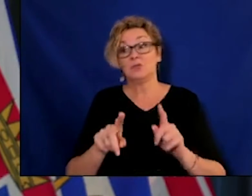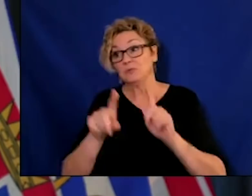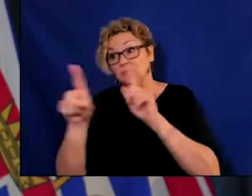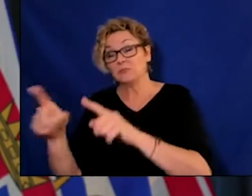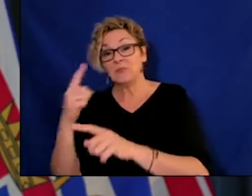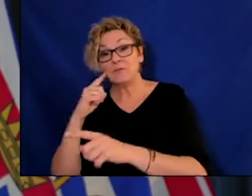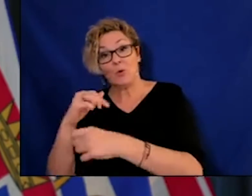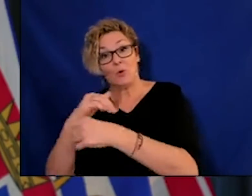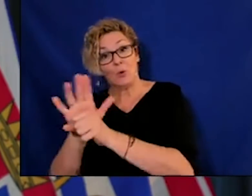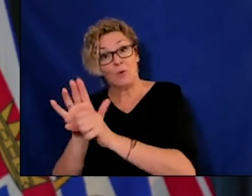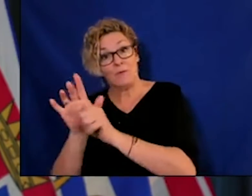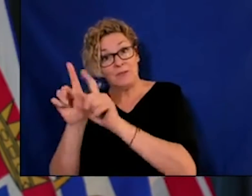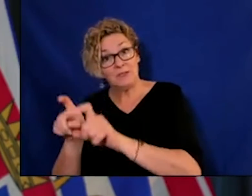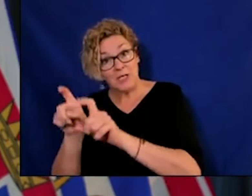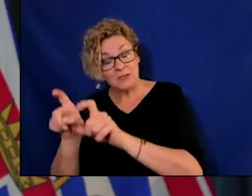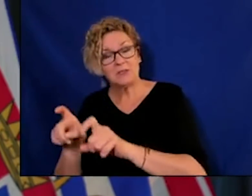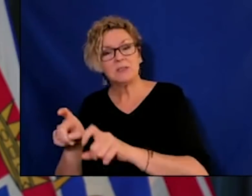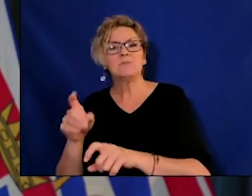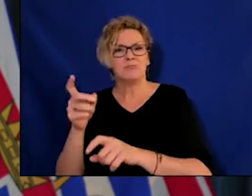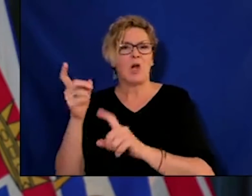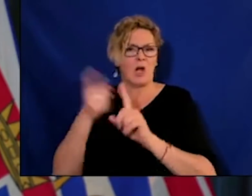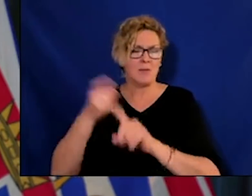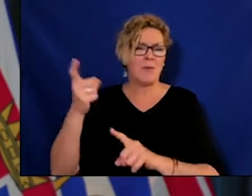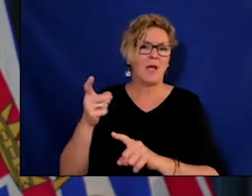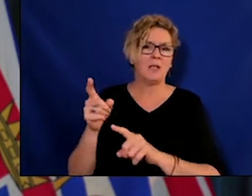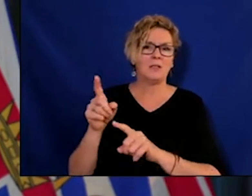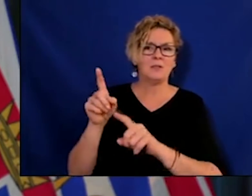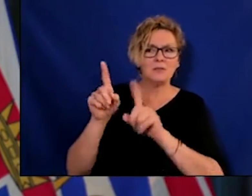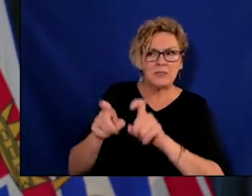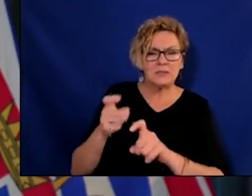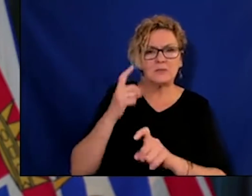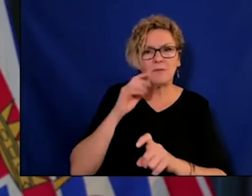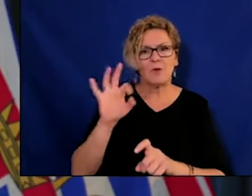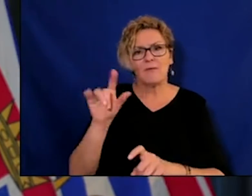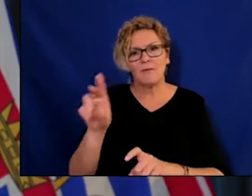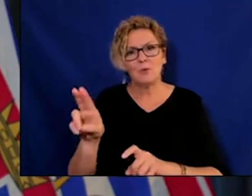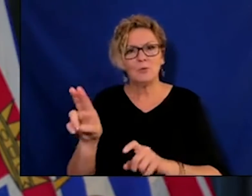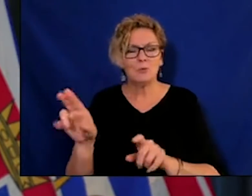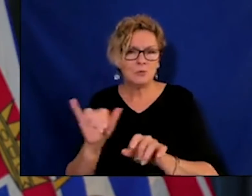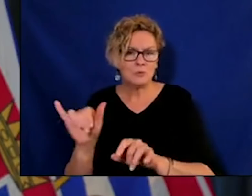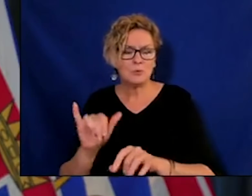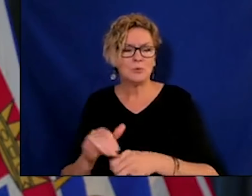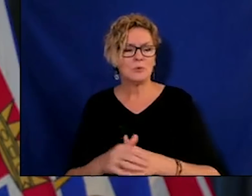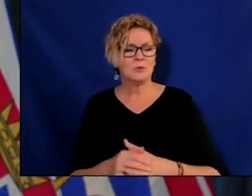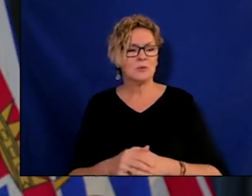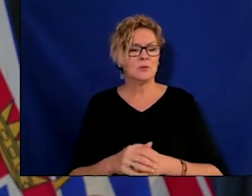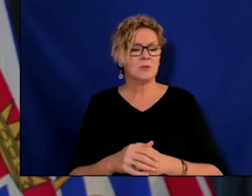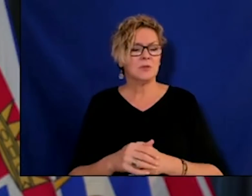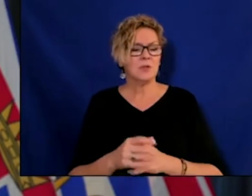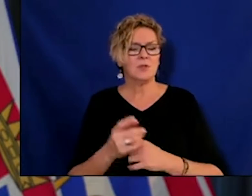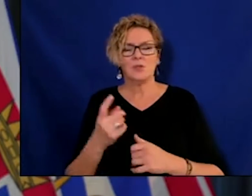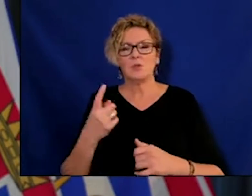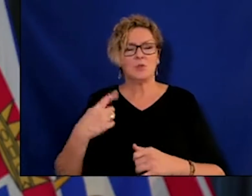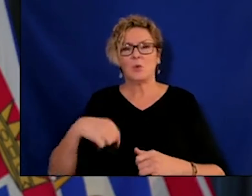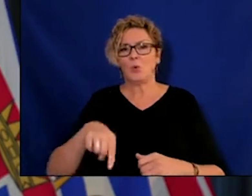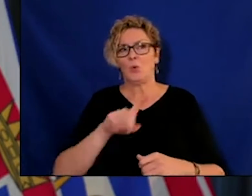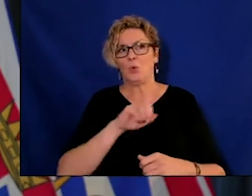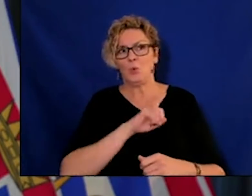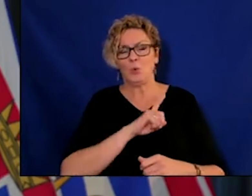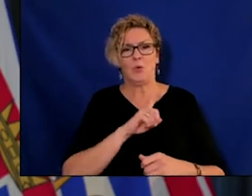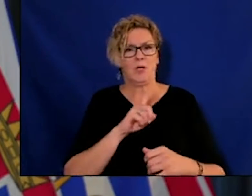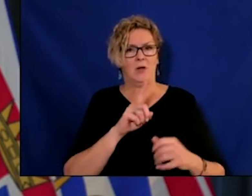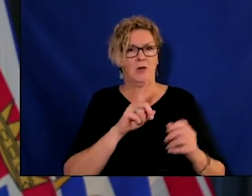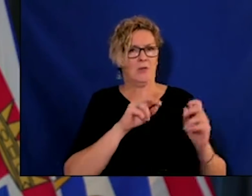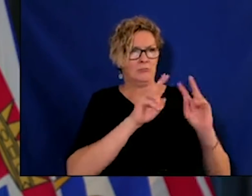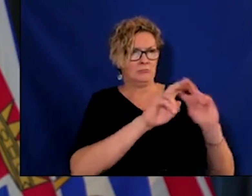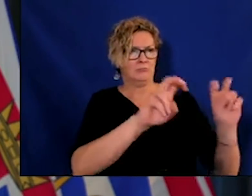pull together, and once a week there's a surveillance report, and all of the influenza viruses across the province and across